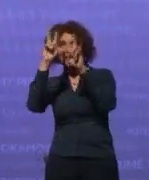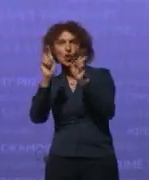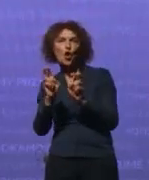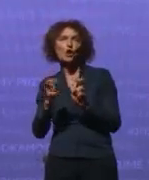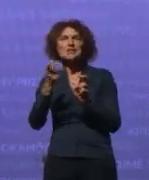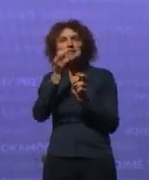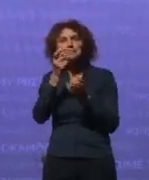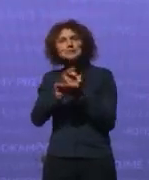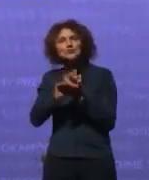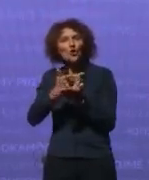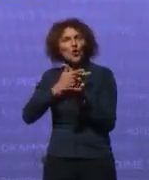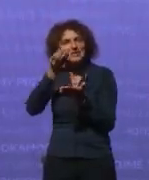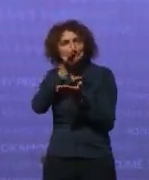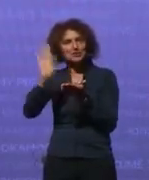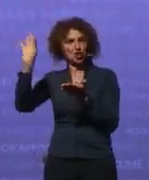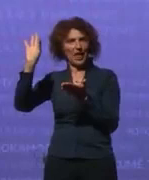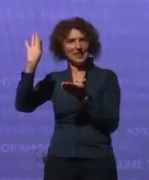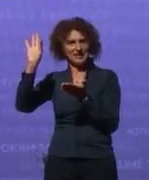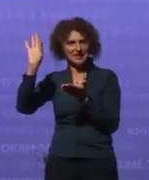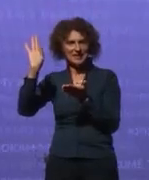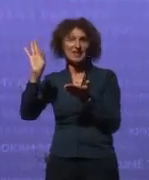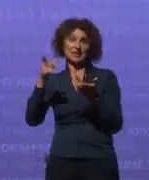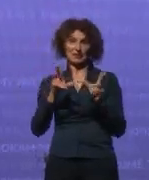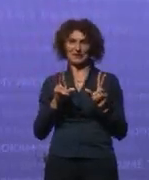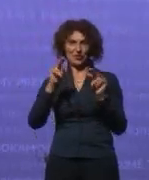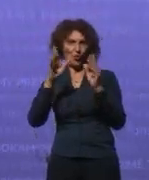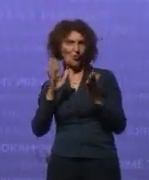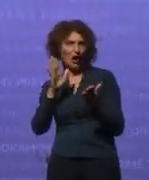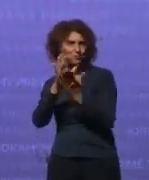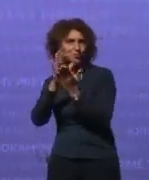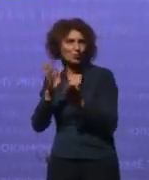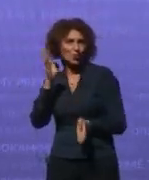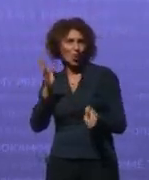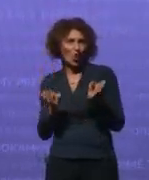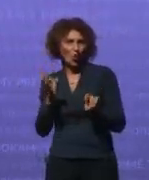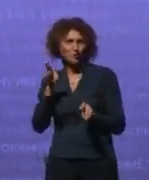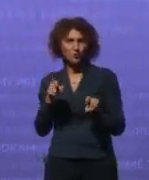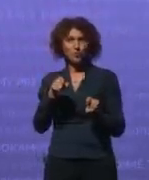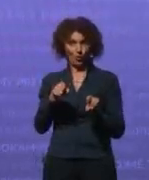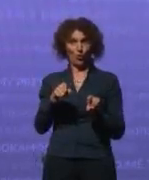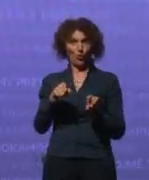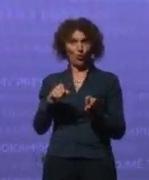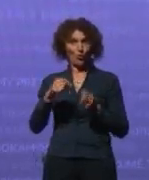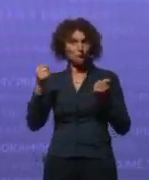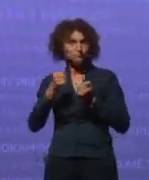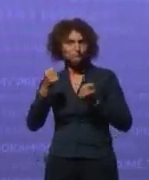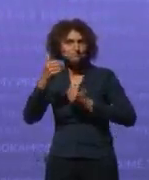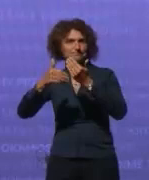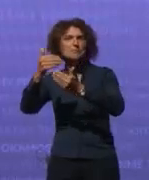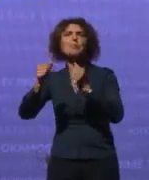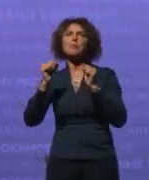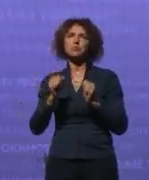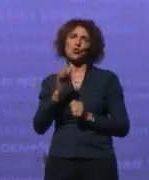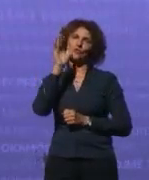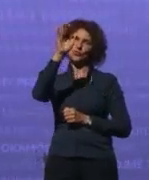the robots, a better and more inclusive future for all of us humans. Thank you very much.